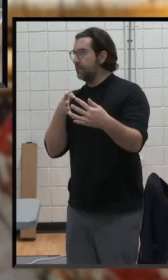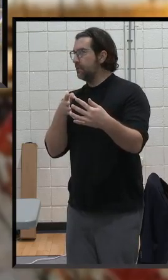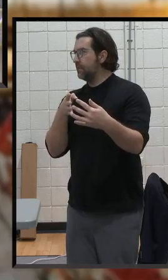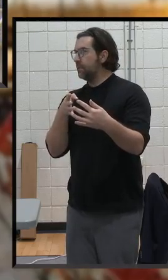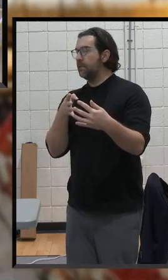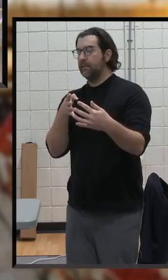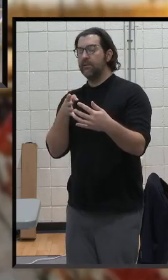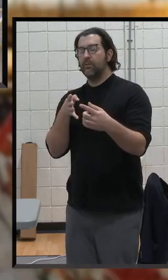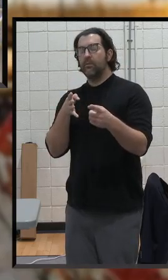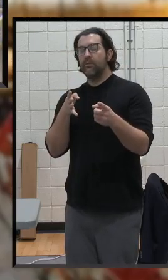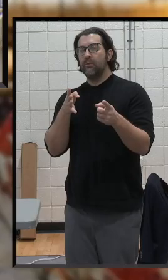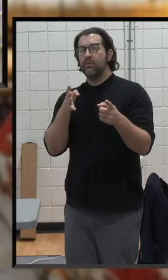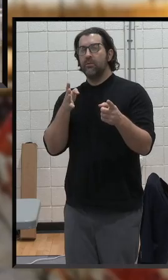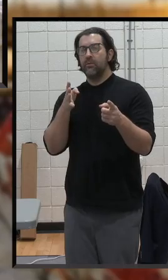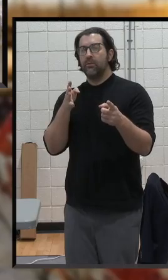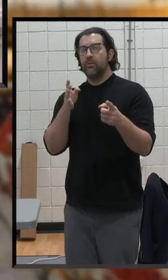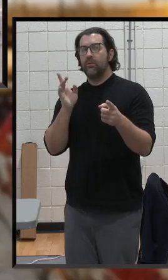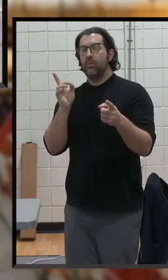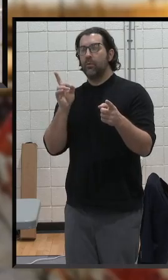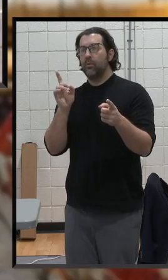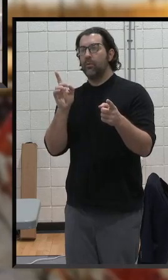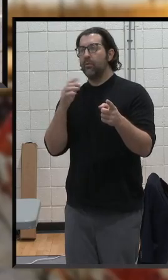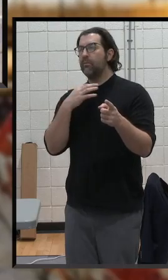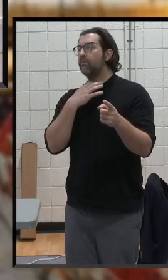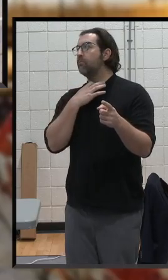of. So the